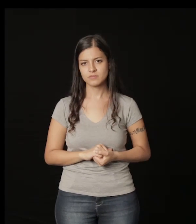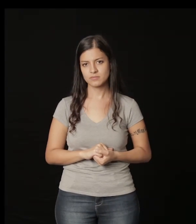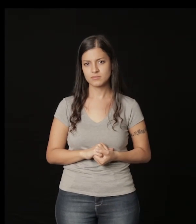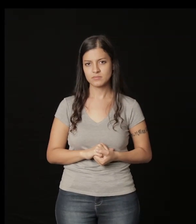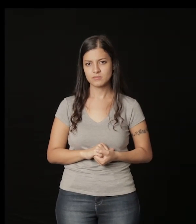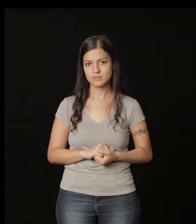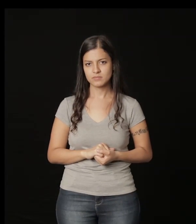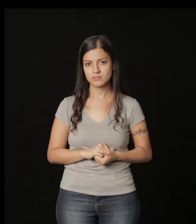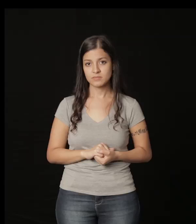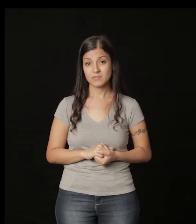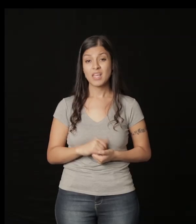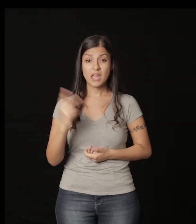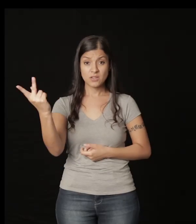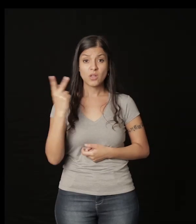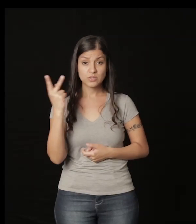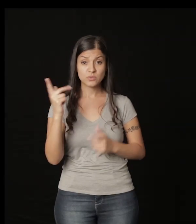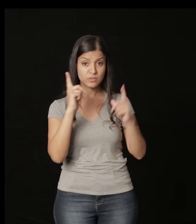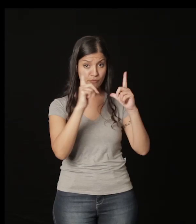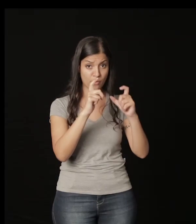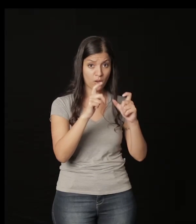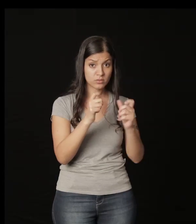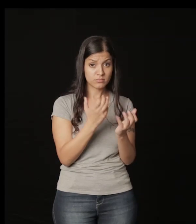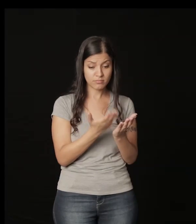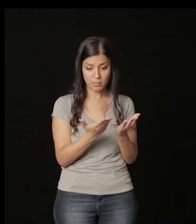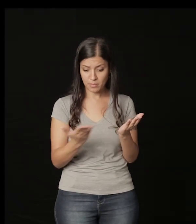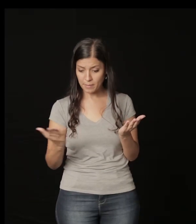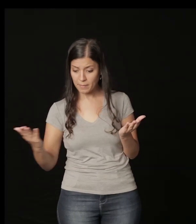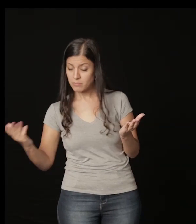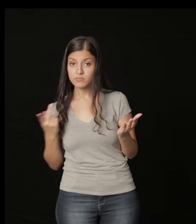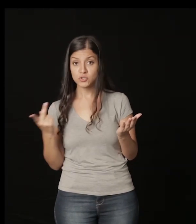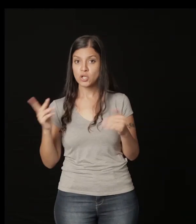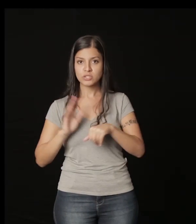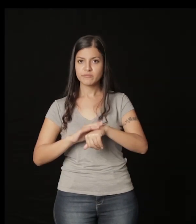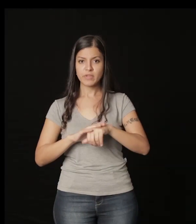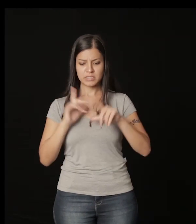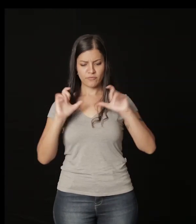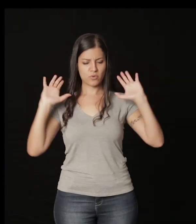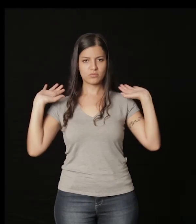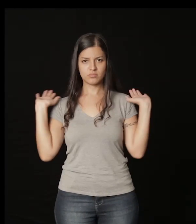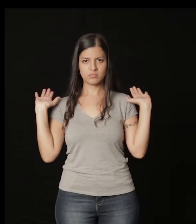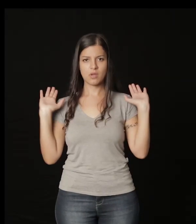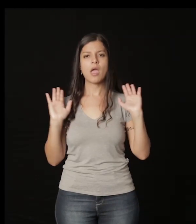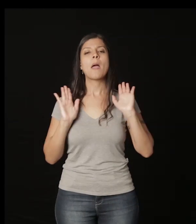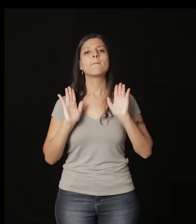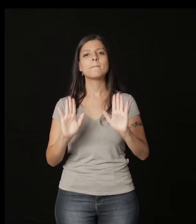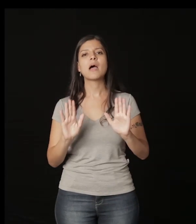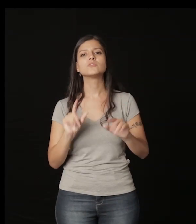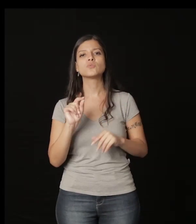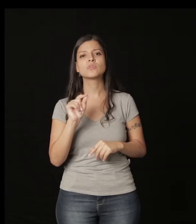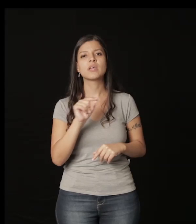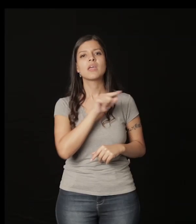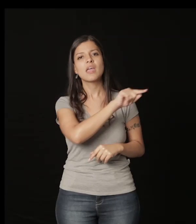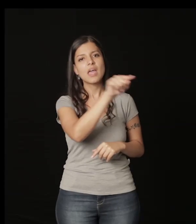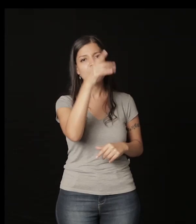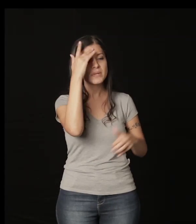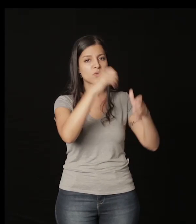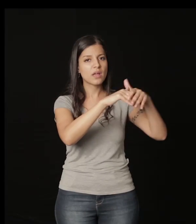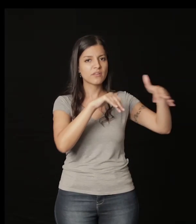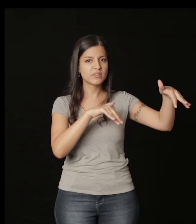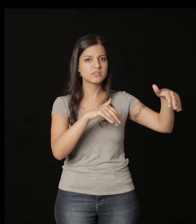And we ended up with a series of photographs that are not composed by us, but they're composed